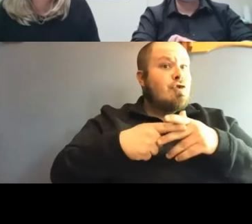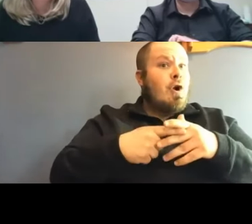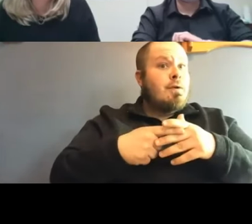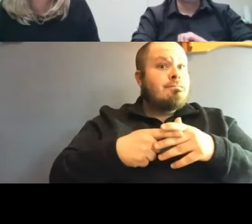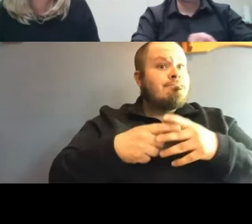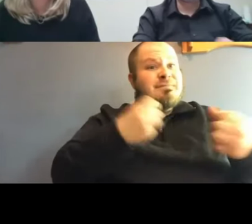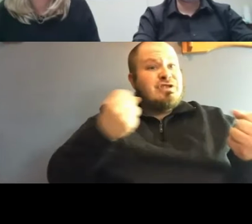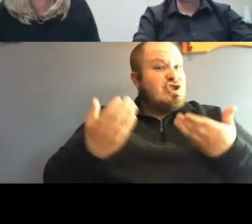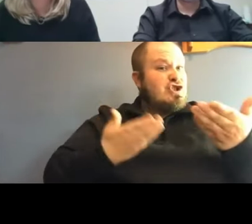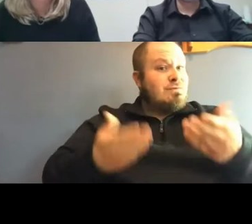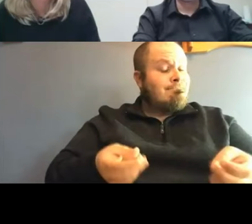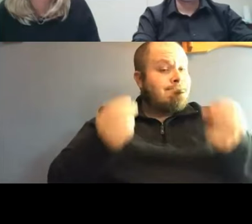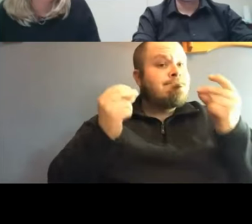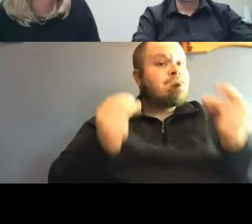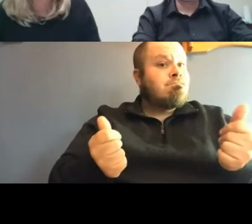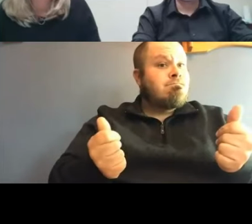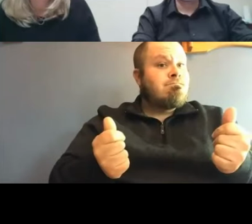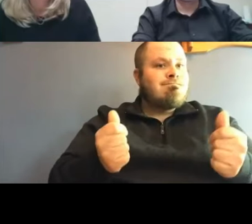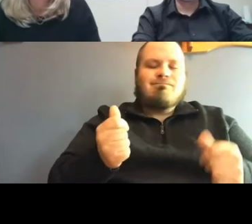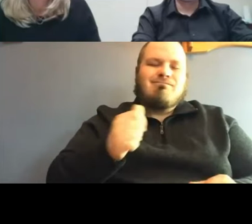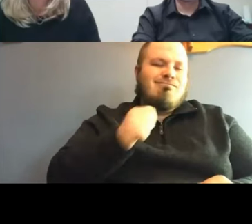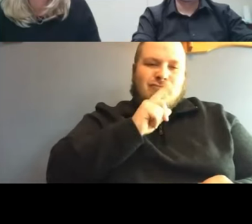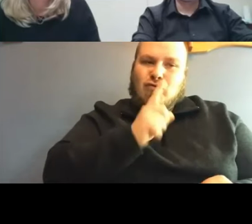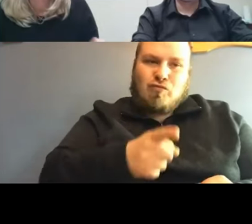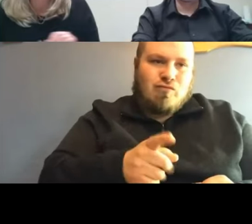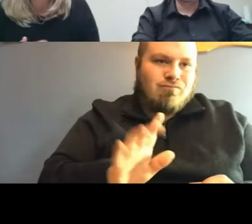right away, and that is a myth.